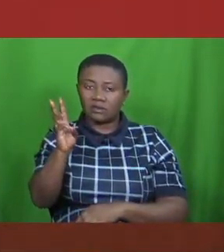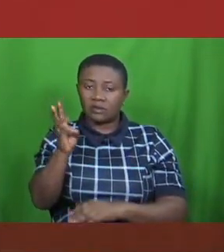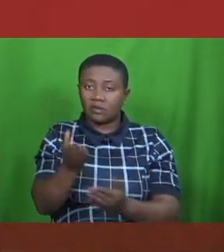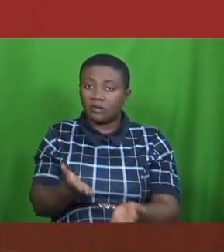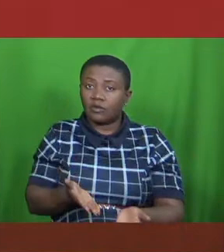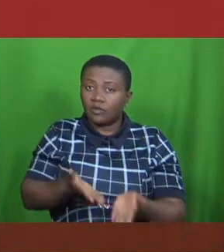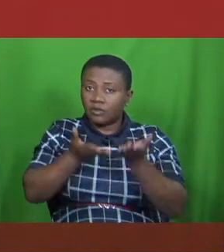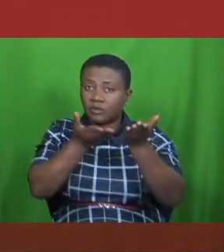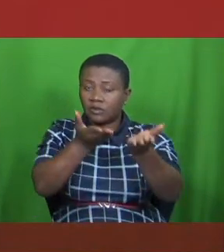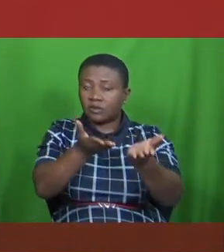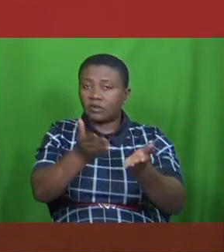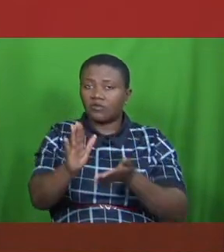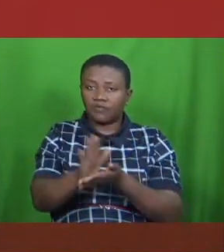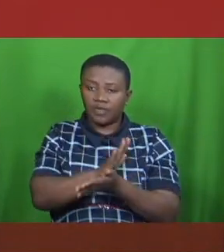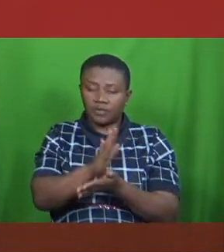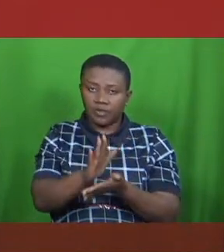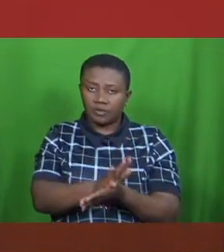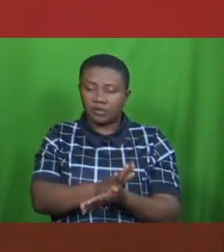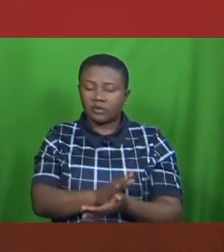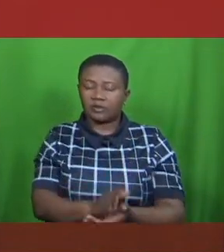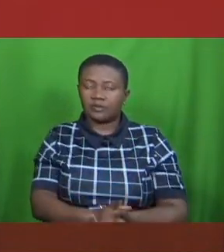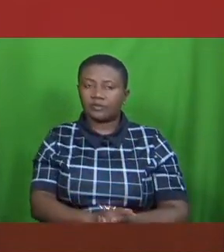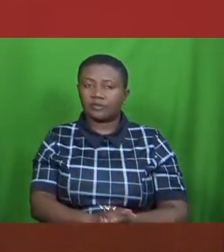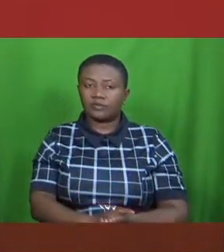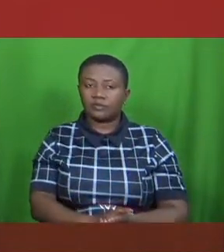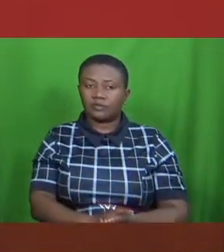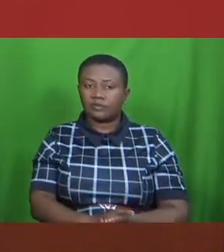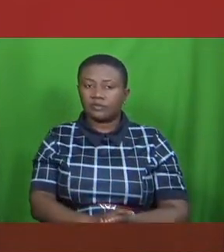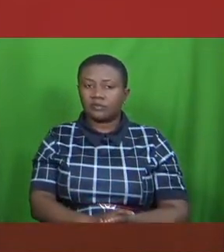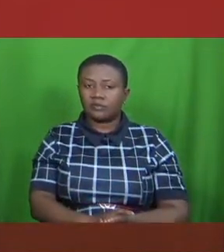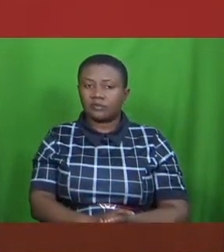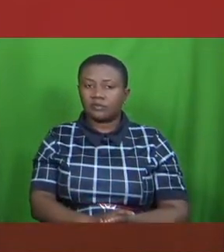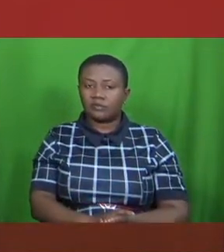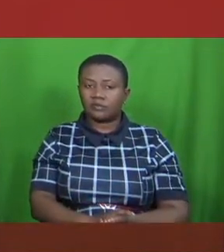presentation of papers.